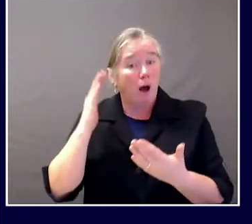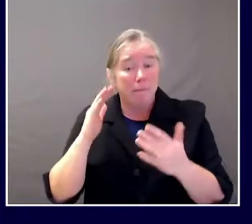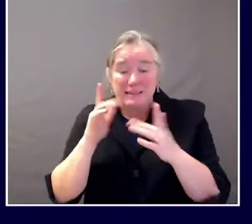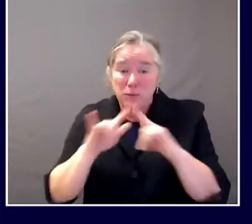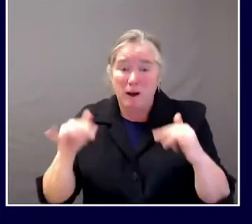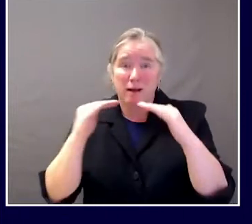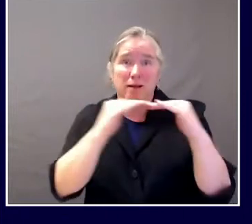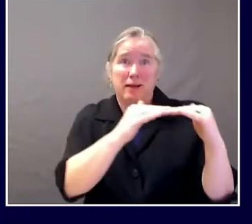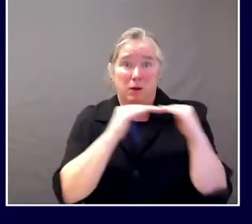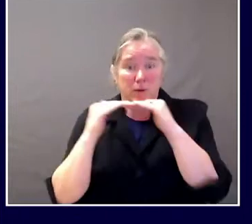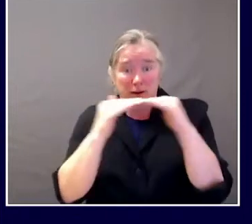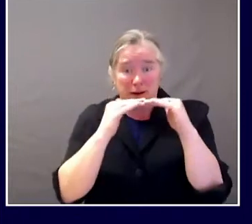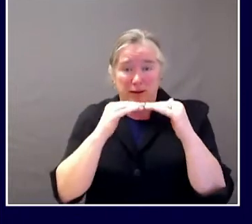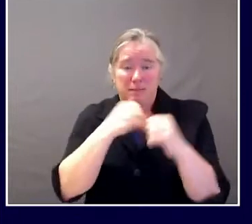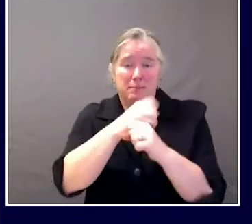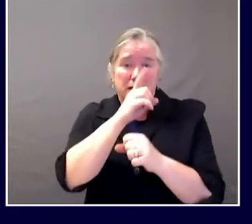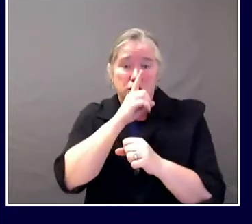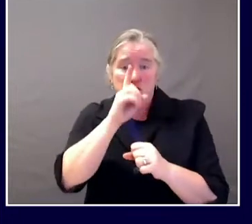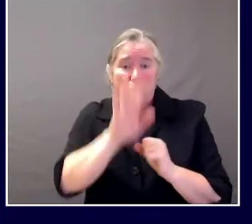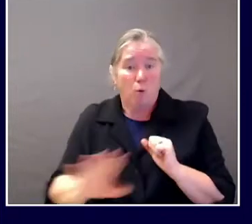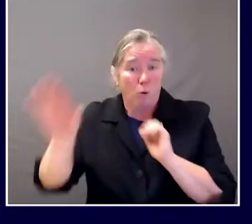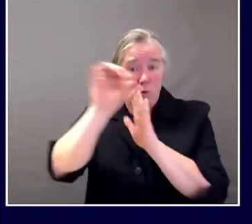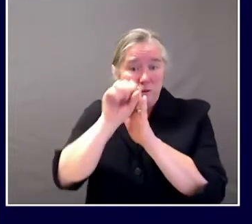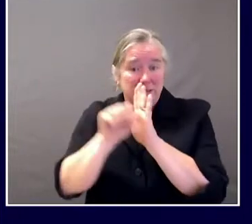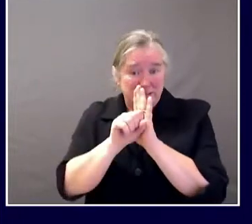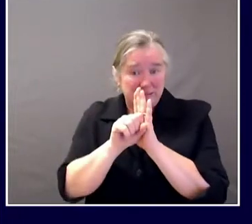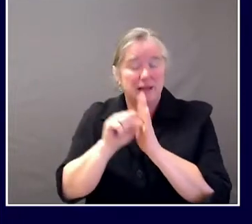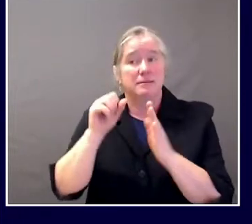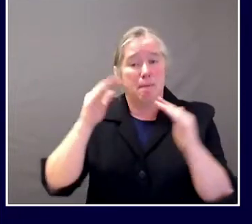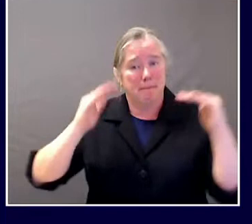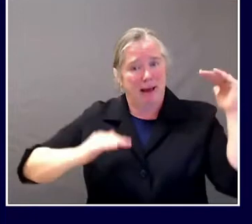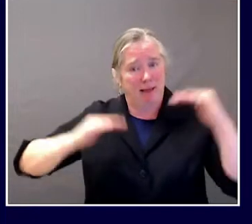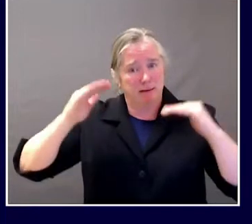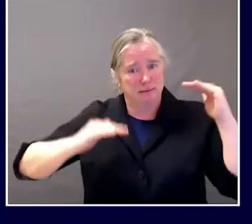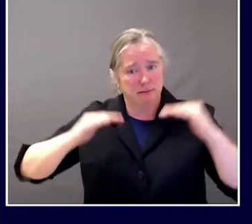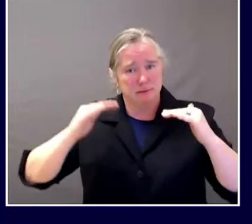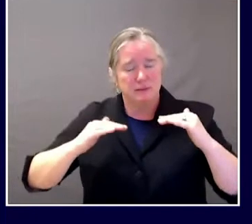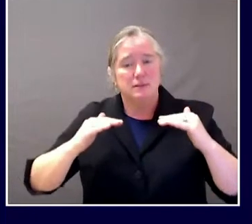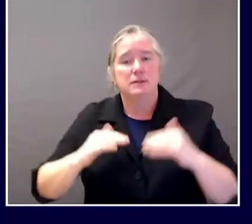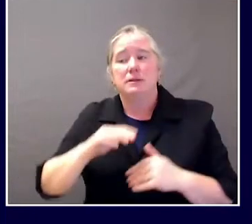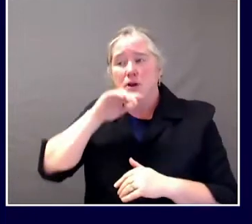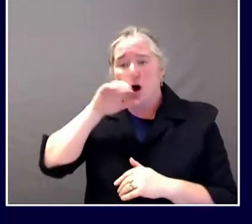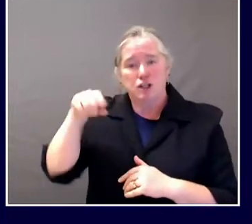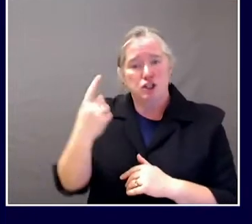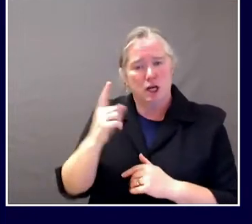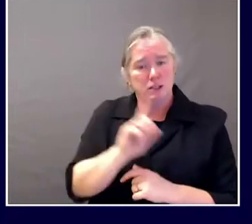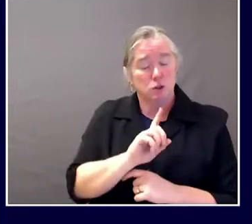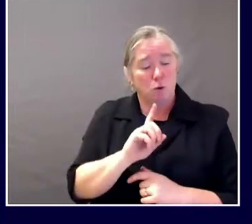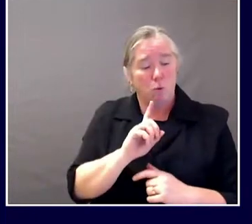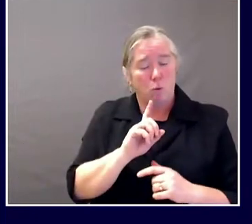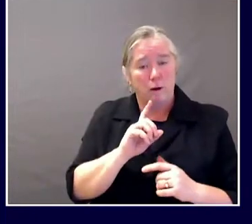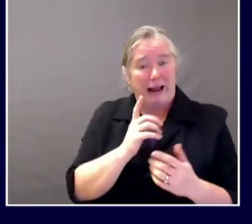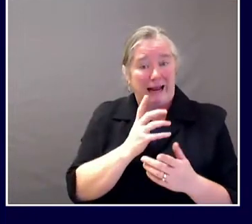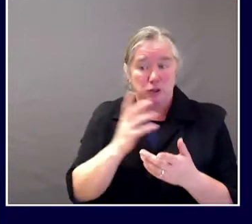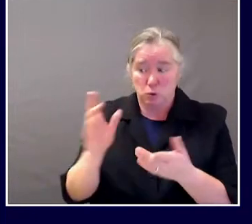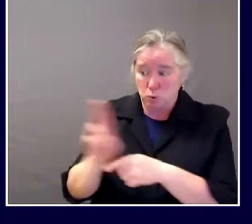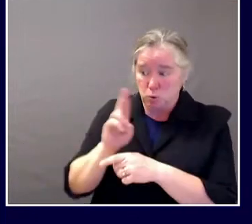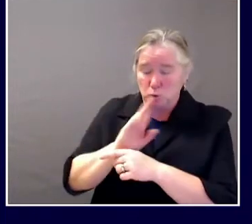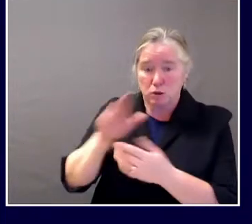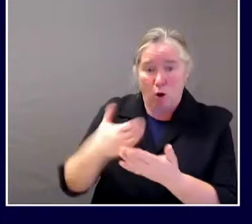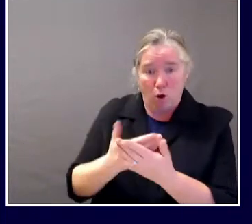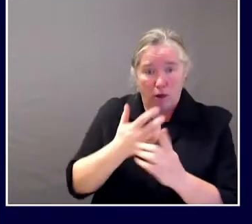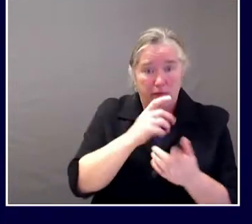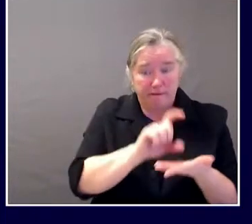sure that how quickly we vaccinate is balanced by whom we are vaccinating. I believe we can continue to do